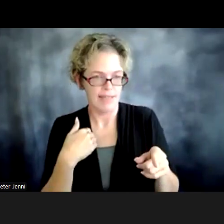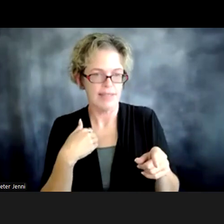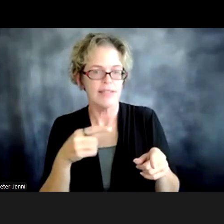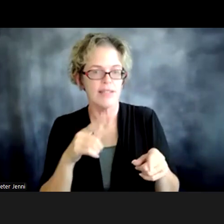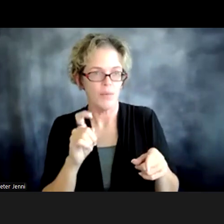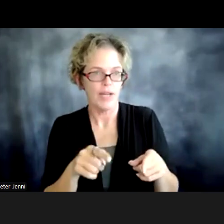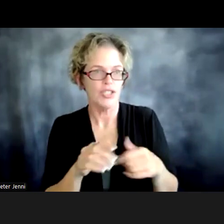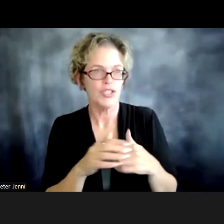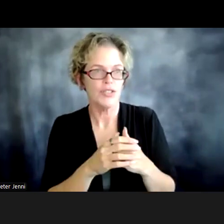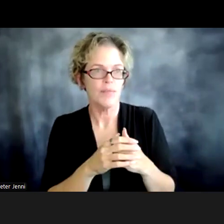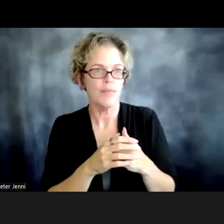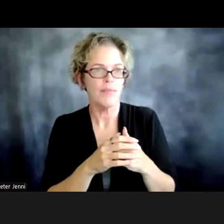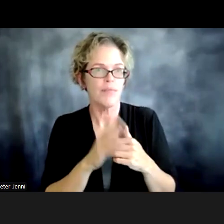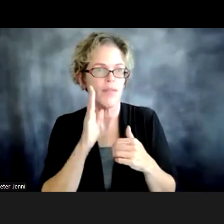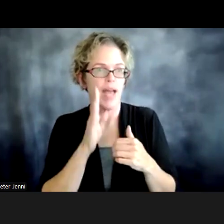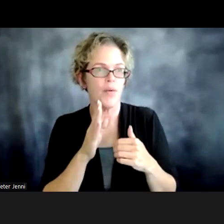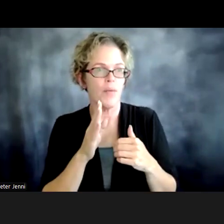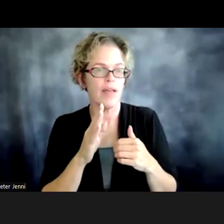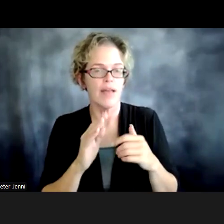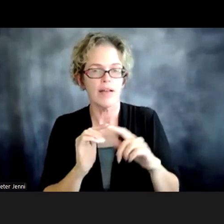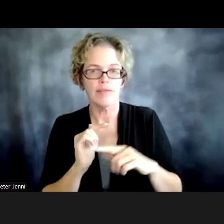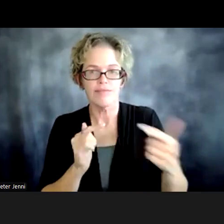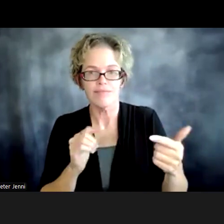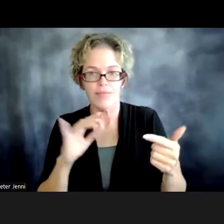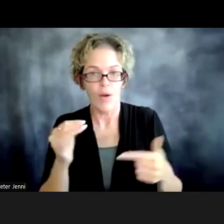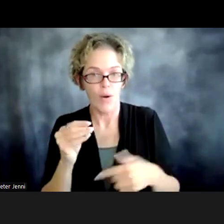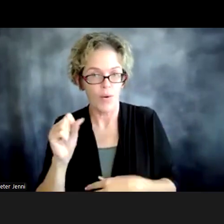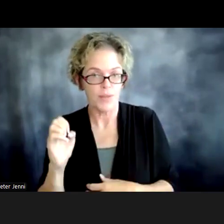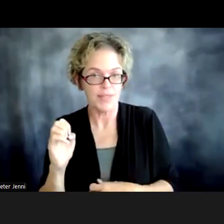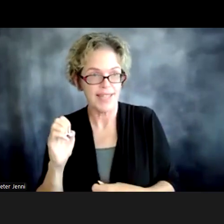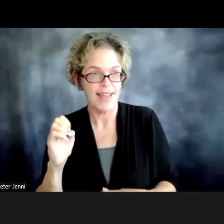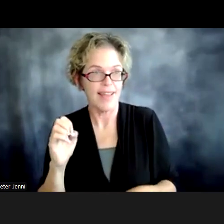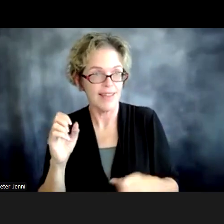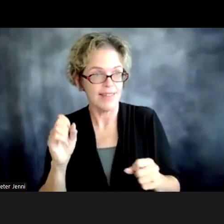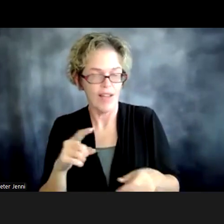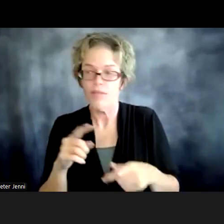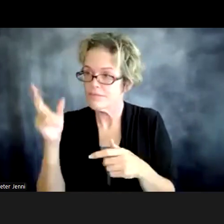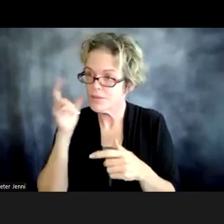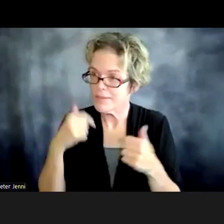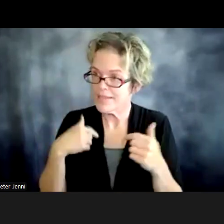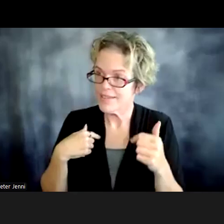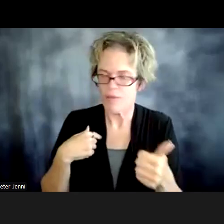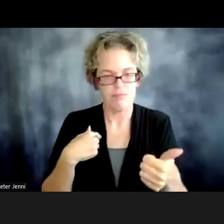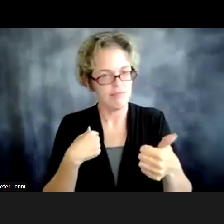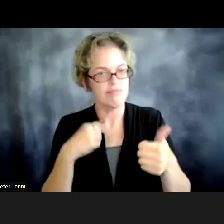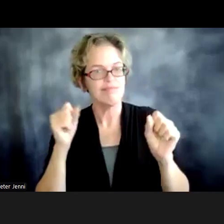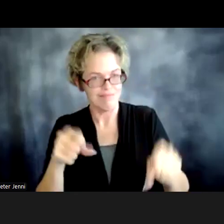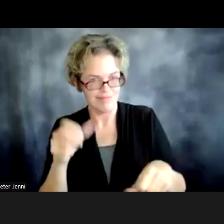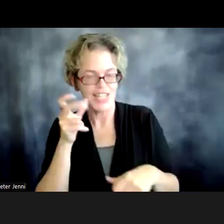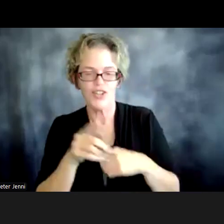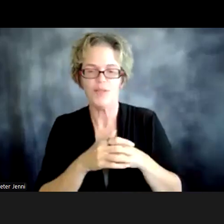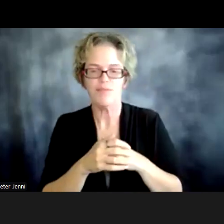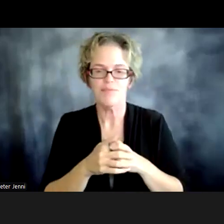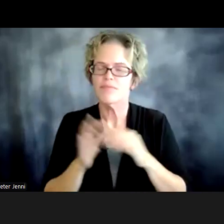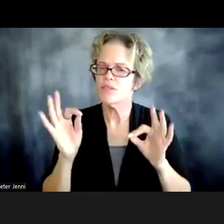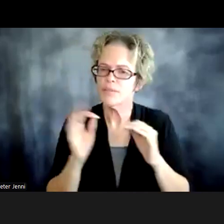going to unmute Jose. Jose, are you able? Yeah, can you hear me? I can certainly hear you. Yeah,